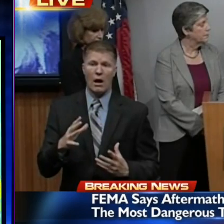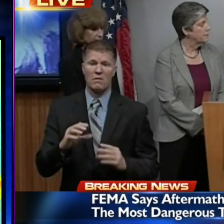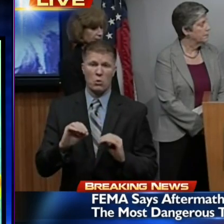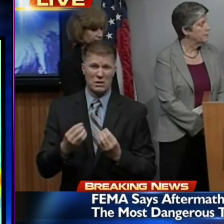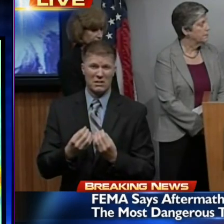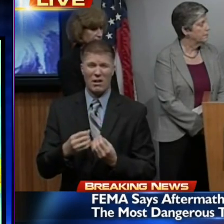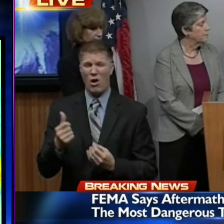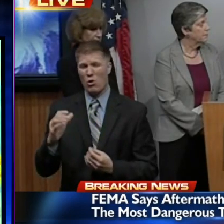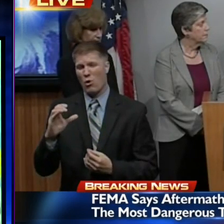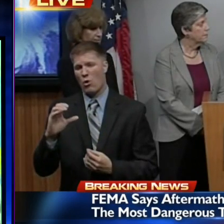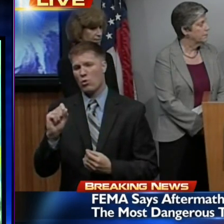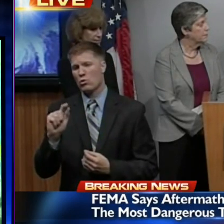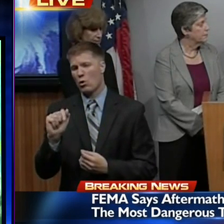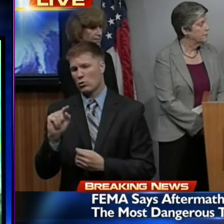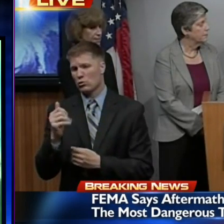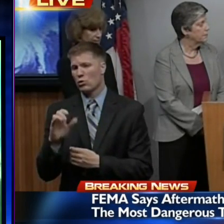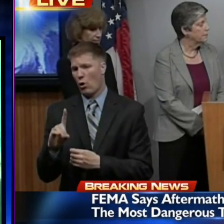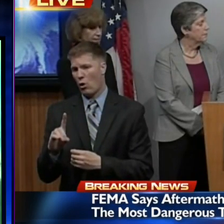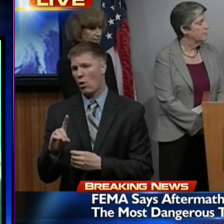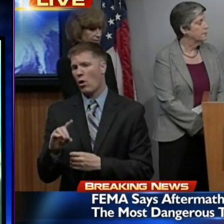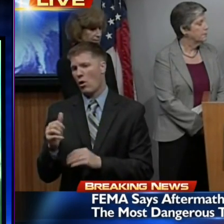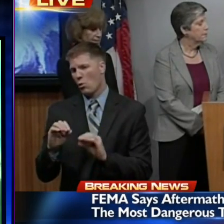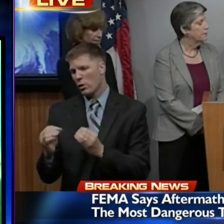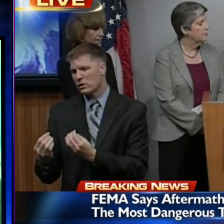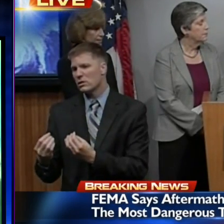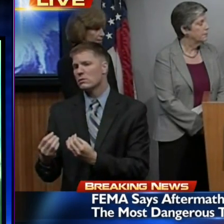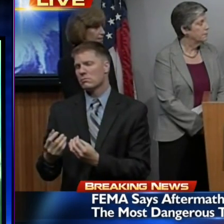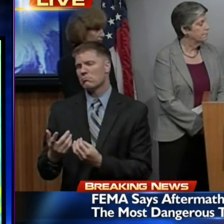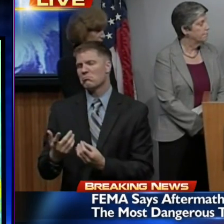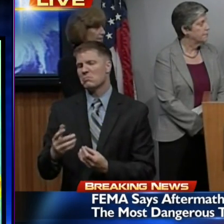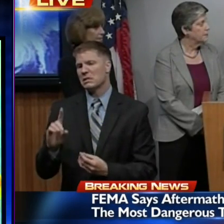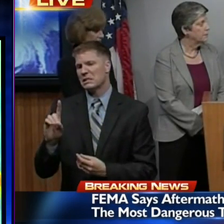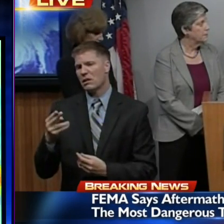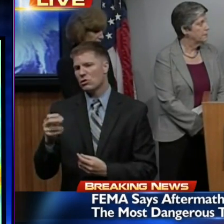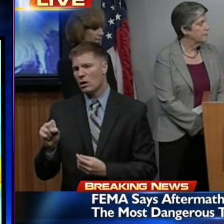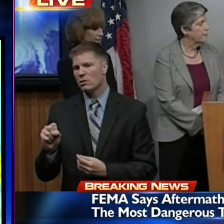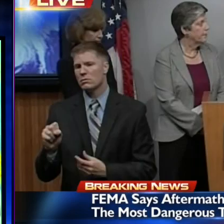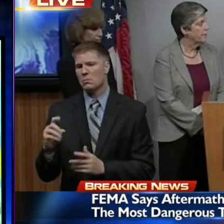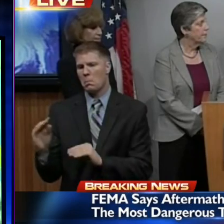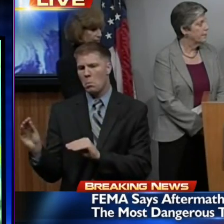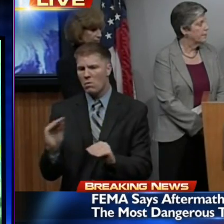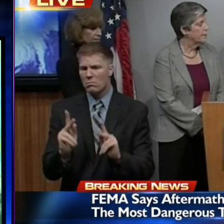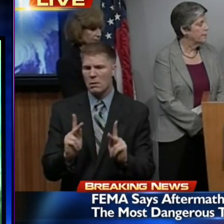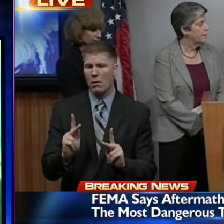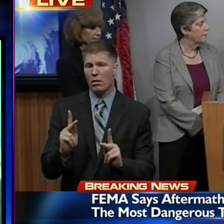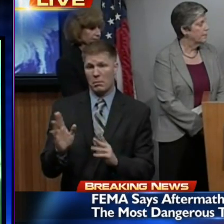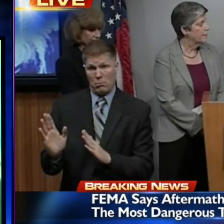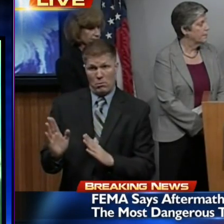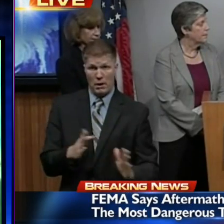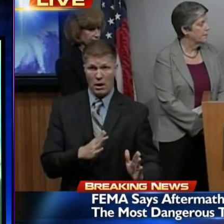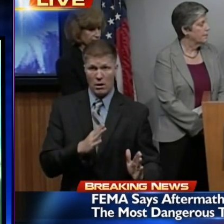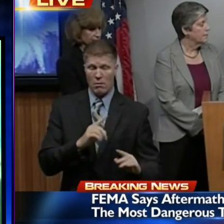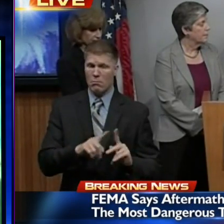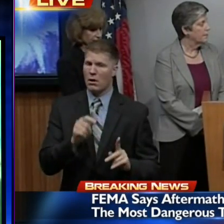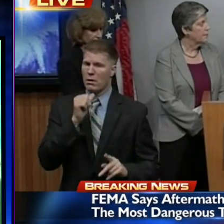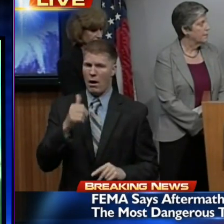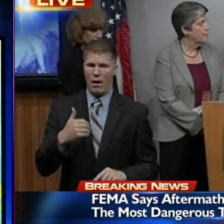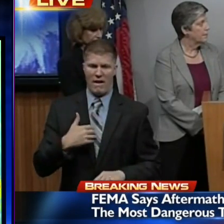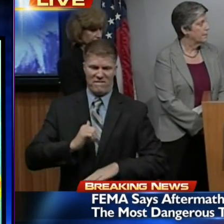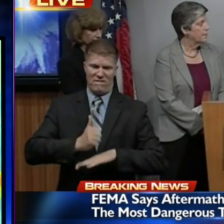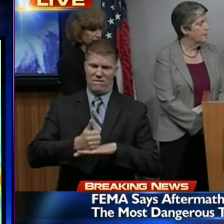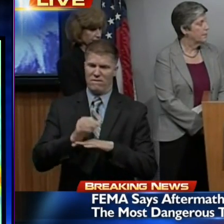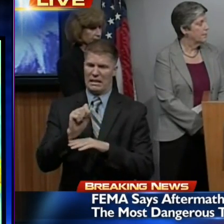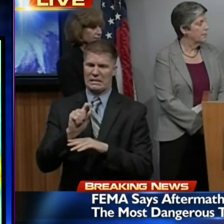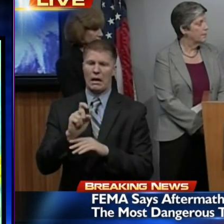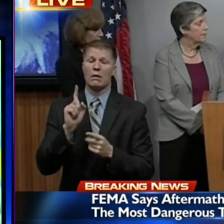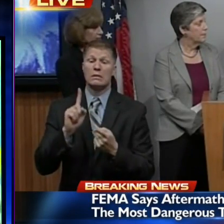Guard, other elements within DHS have been moving resources and people just being prepared, but not really having a fixed site yet until we get the reports